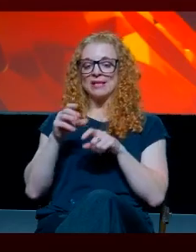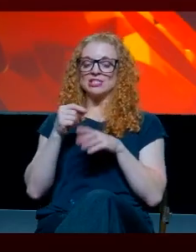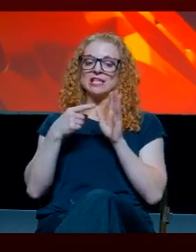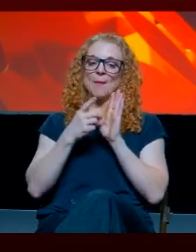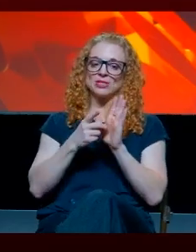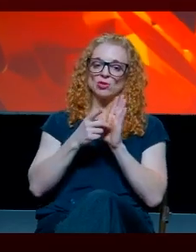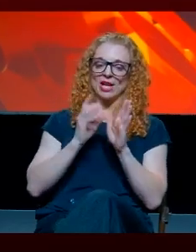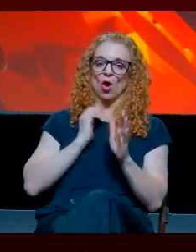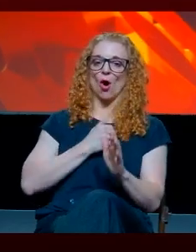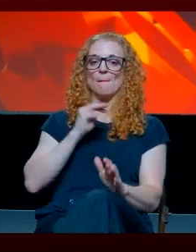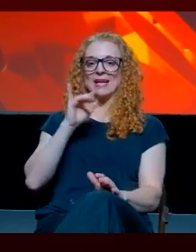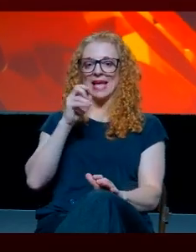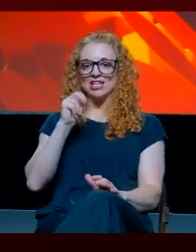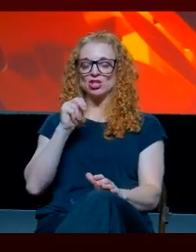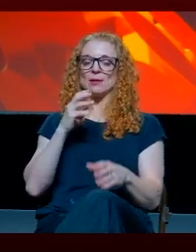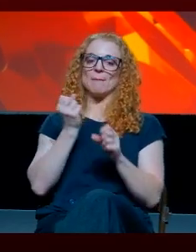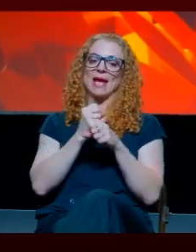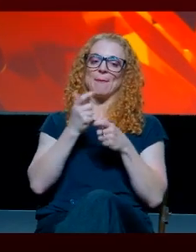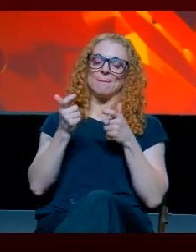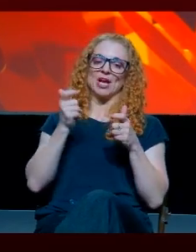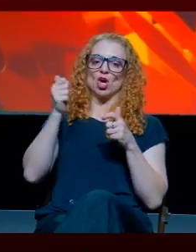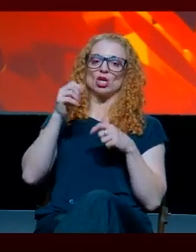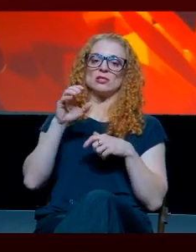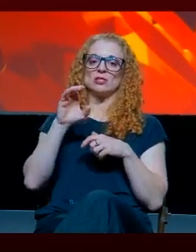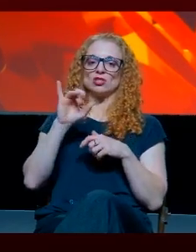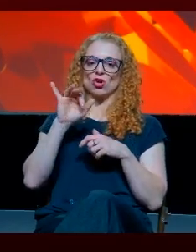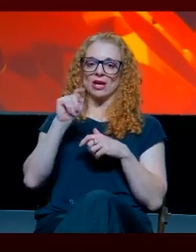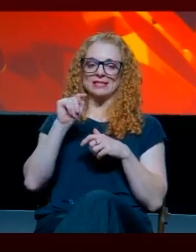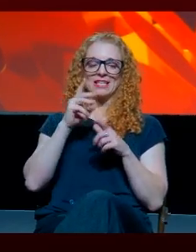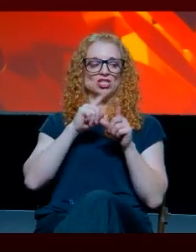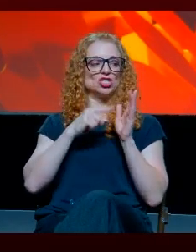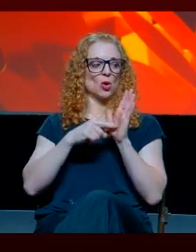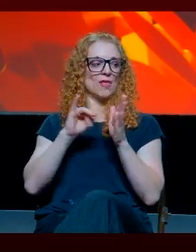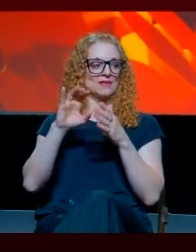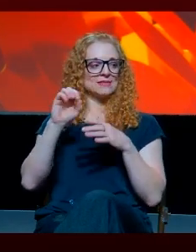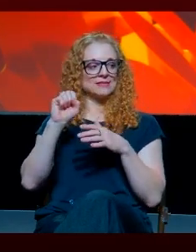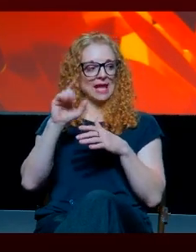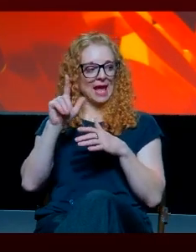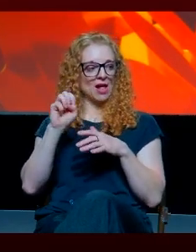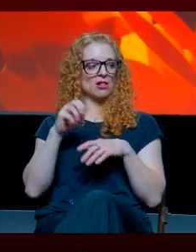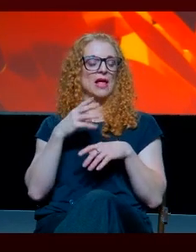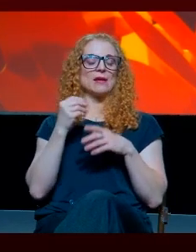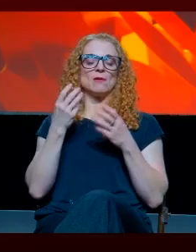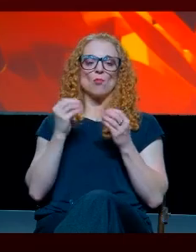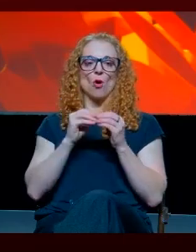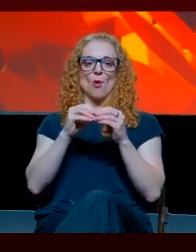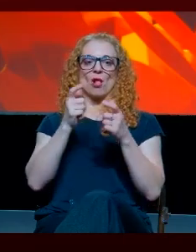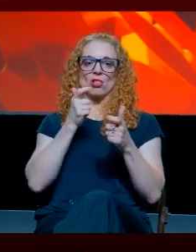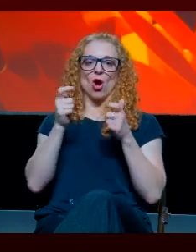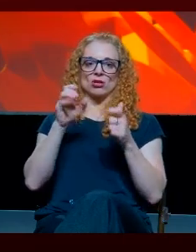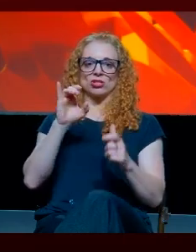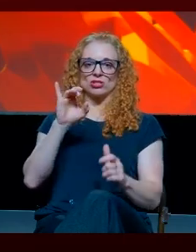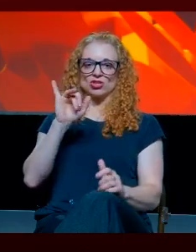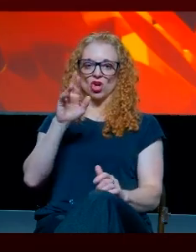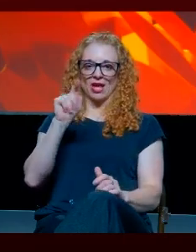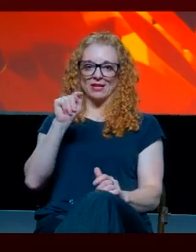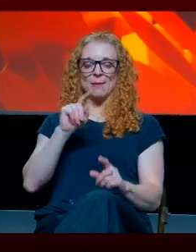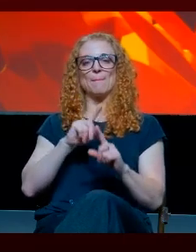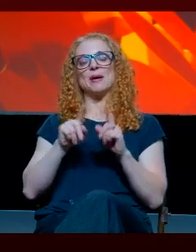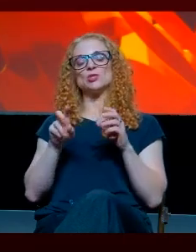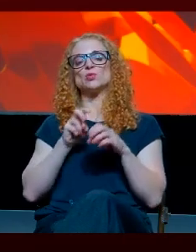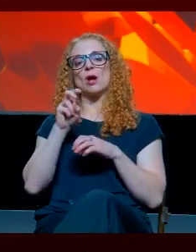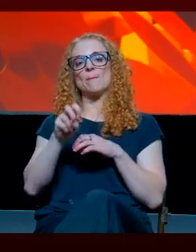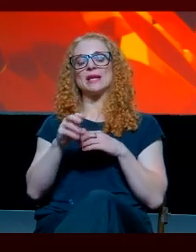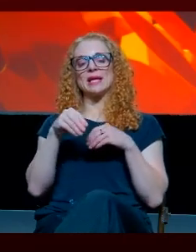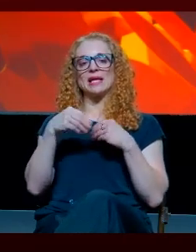mitigation, making bigger circuits, showing that it scales, getting to very large circuits. But to kind of jump in and